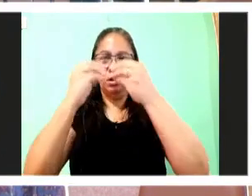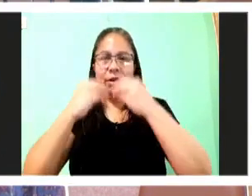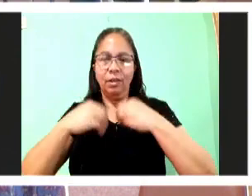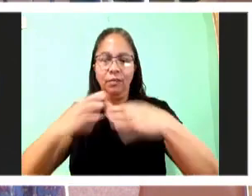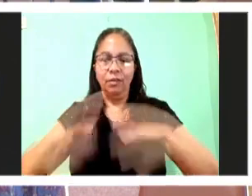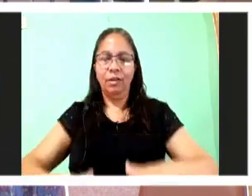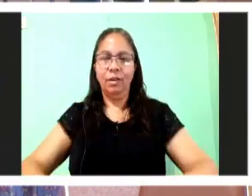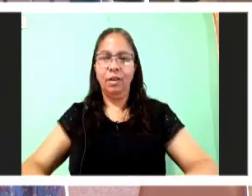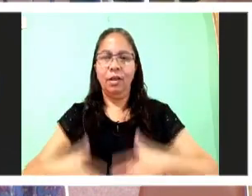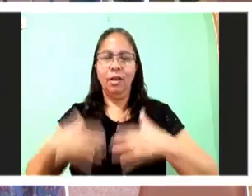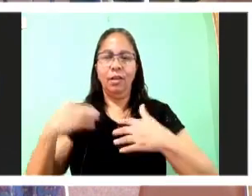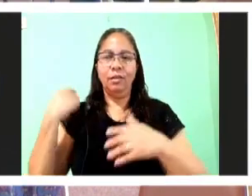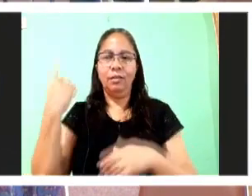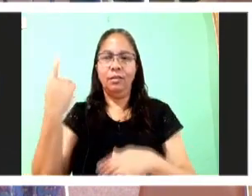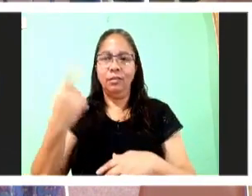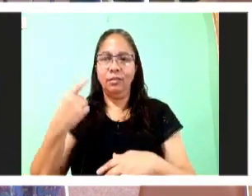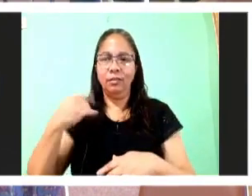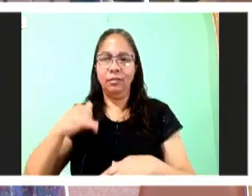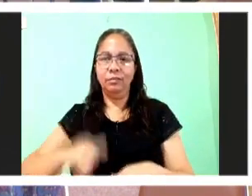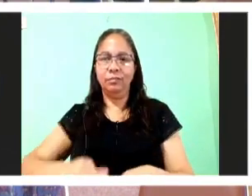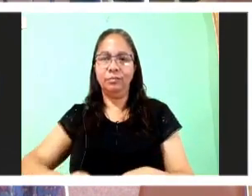distill.